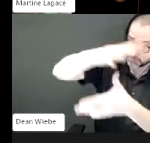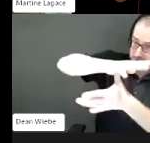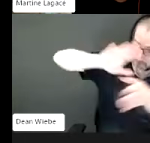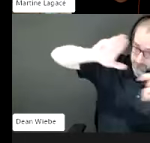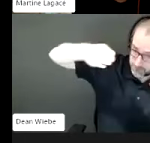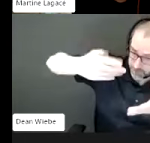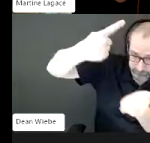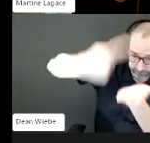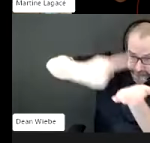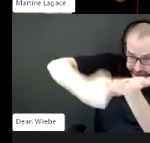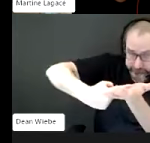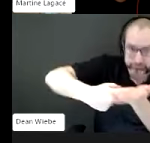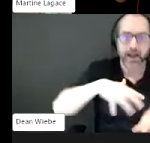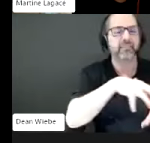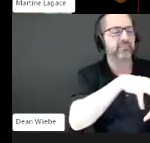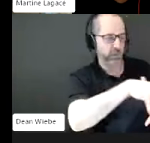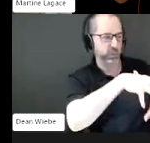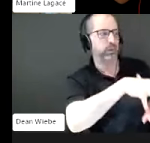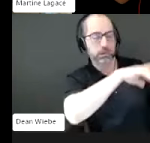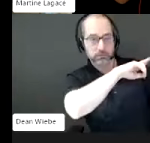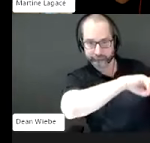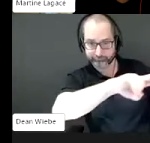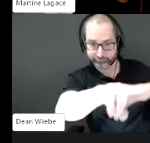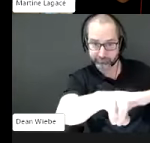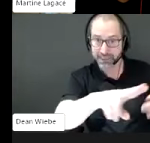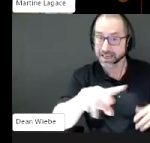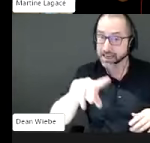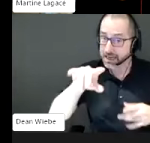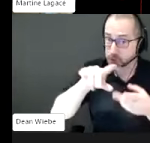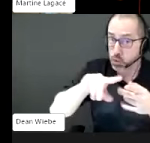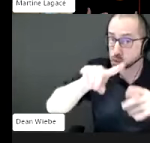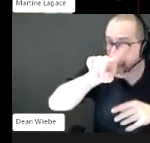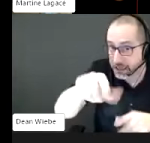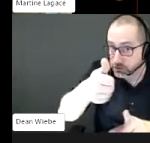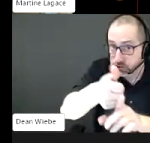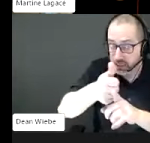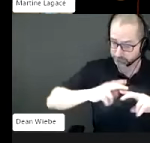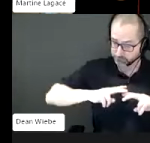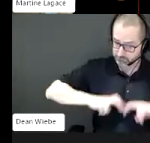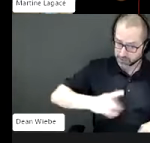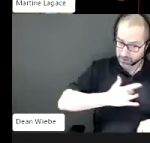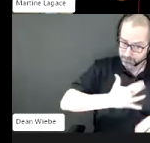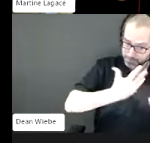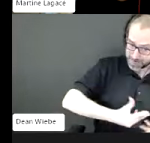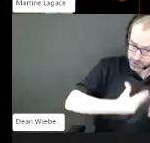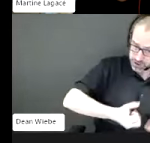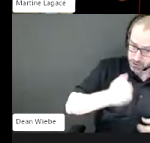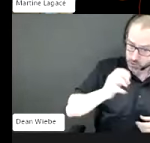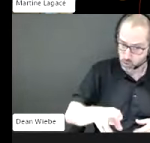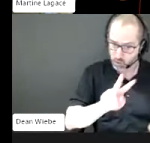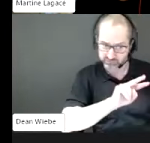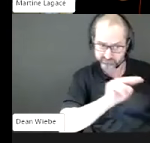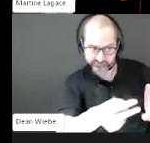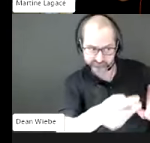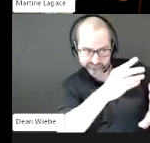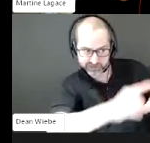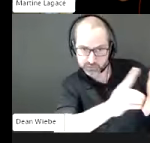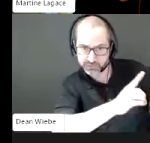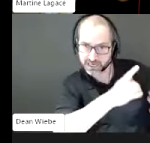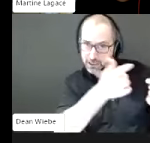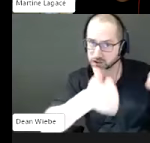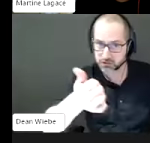certainly we can ask the question if that is compassionate ageism. Older adults in our study